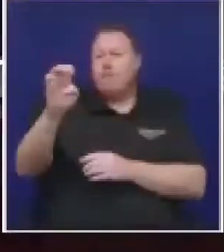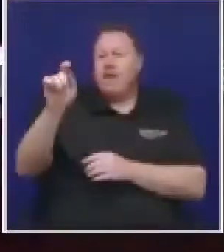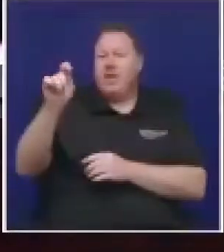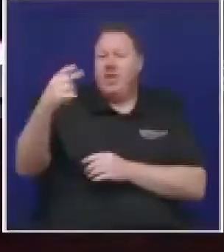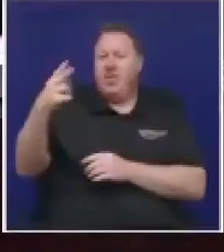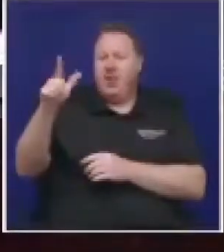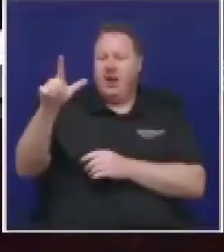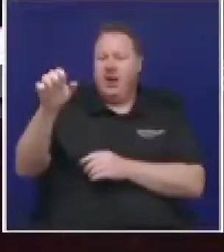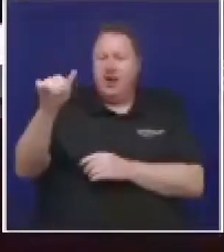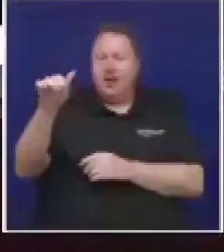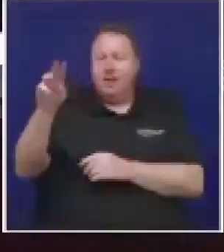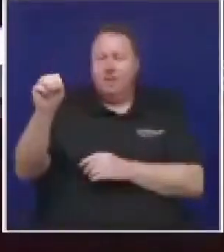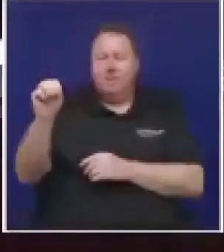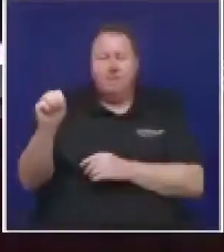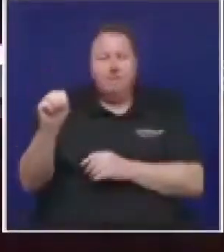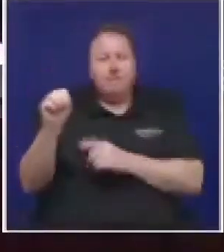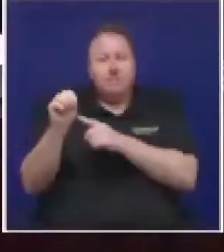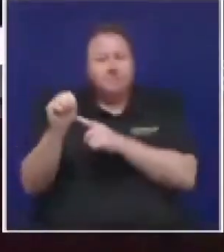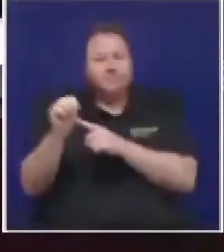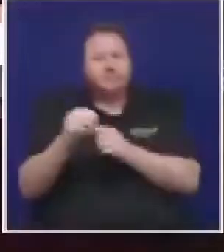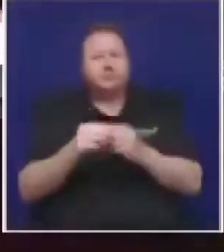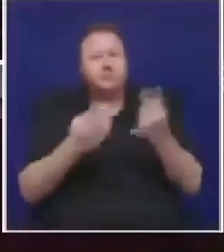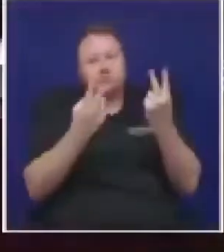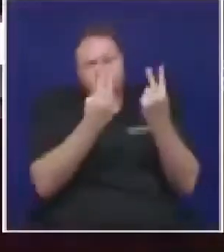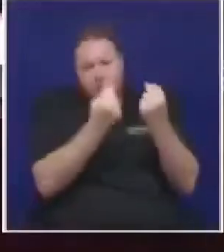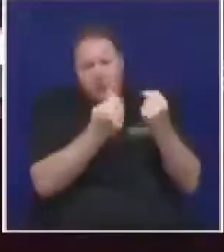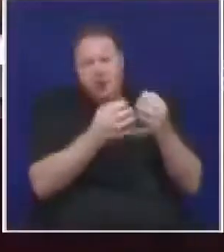emerging farmers who are